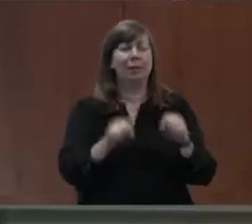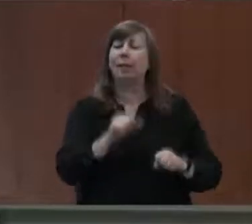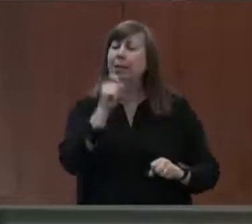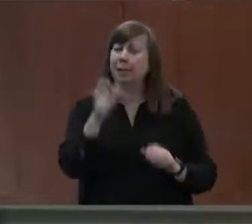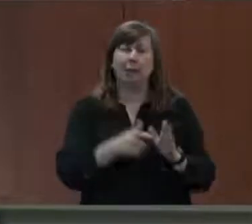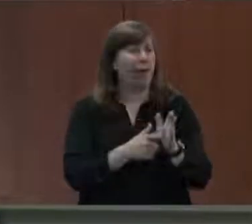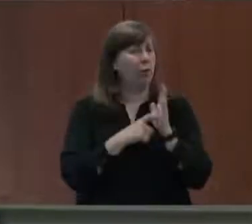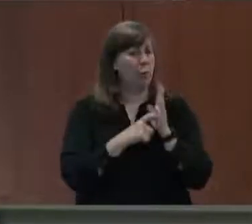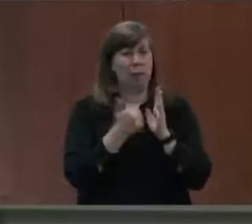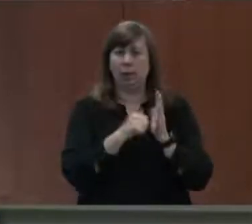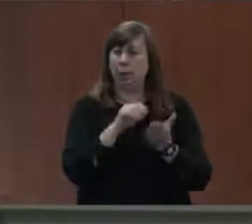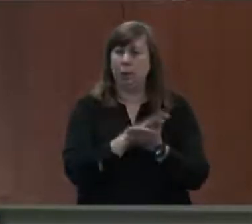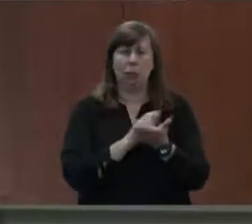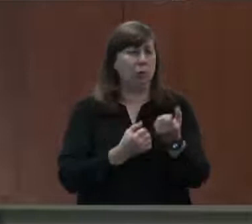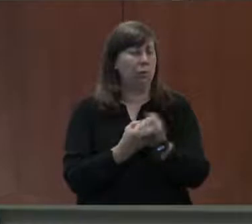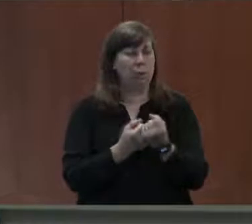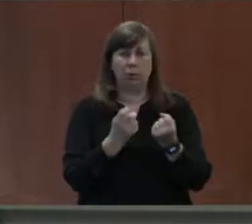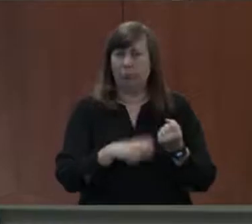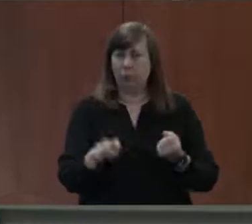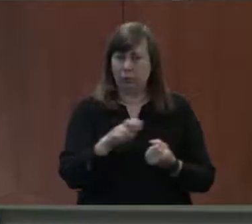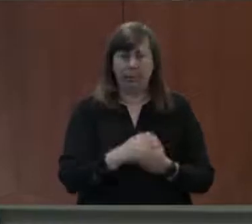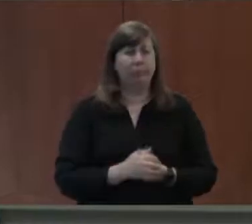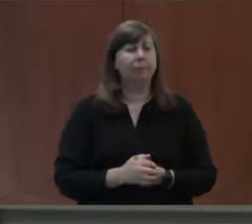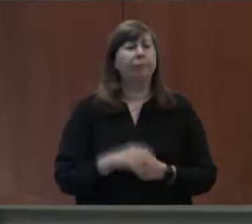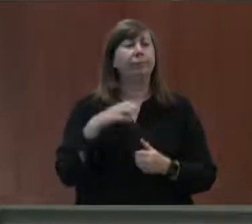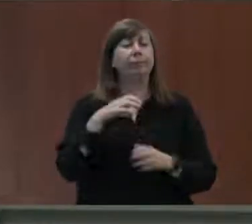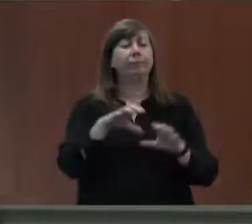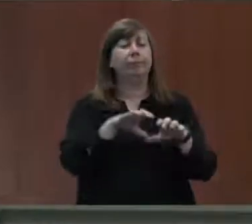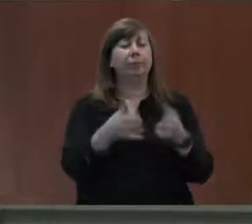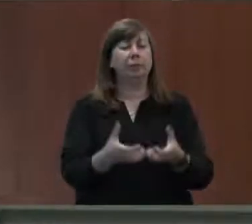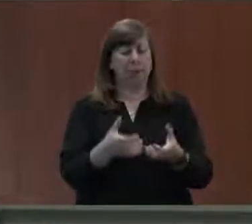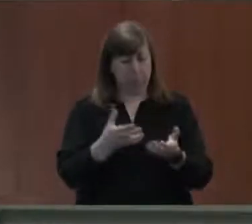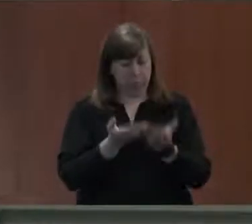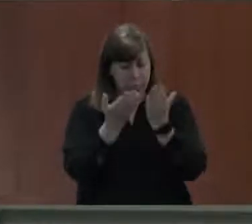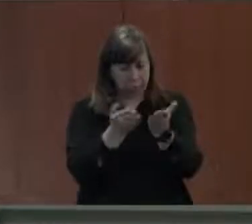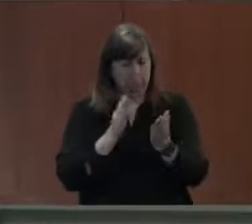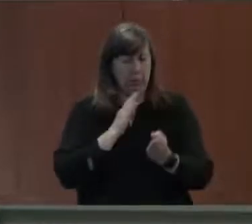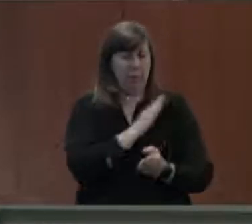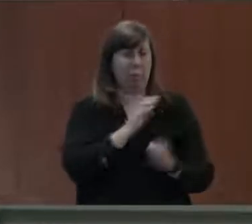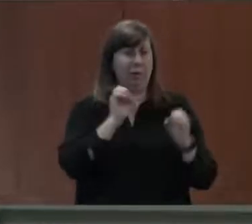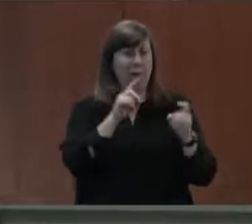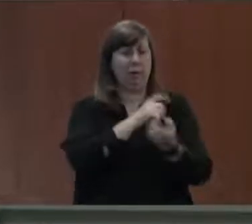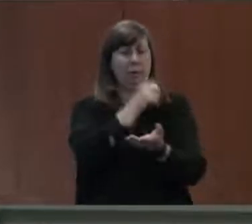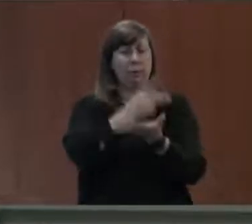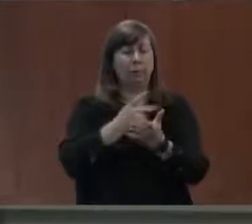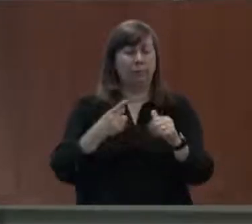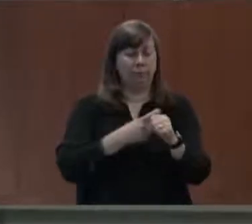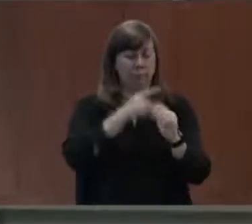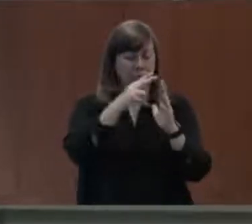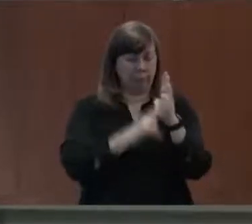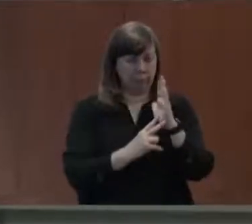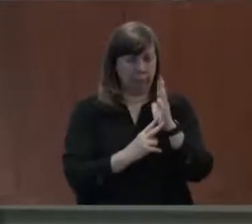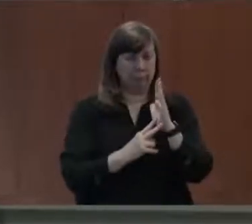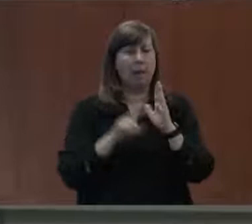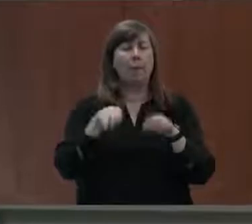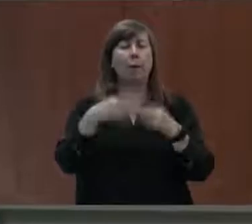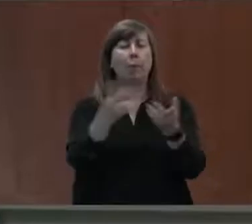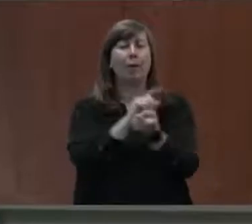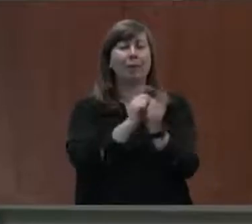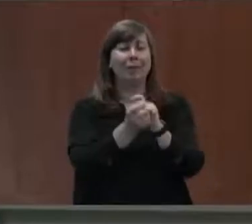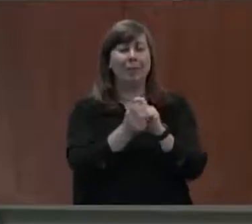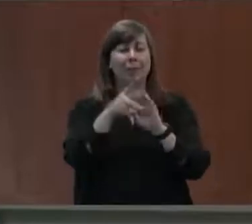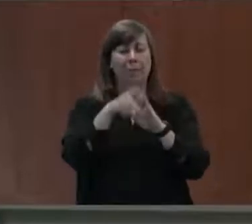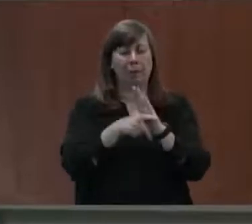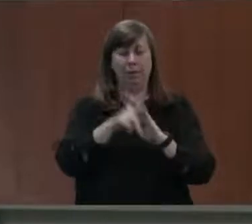not require any school-sponsored trips. The committee is recommending the Board of Education approve the first reading of proposed changes